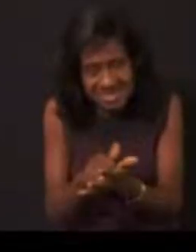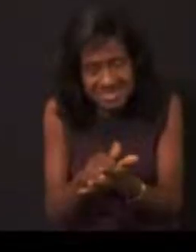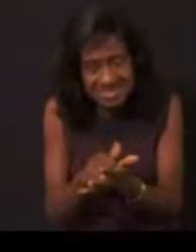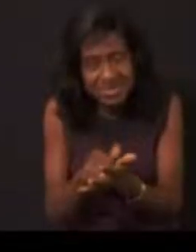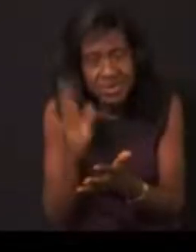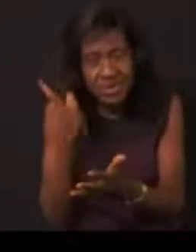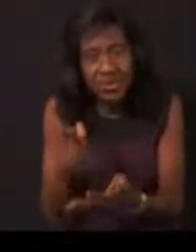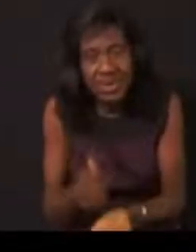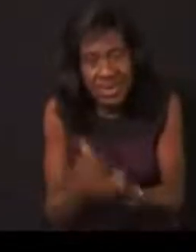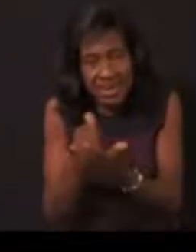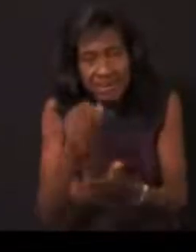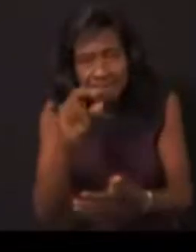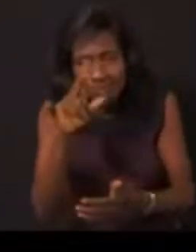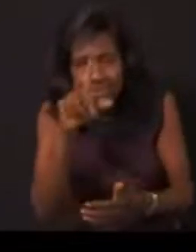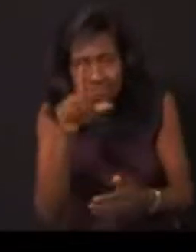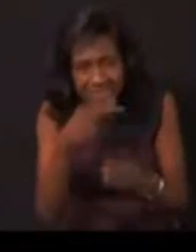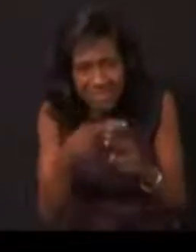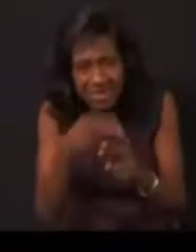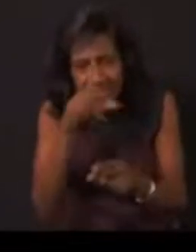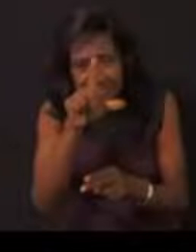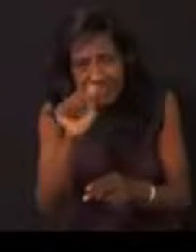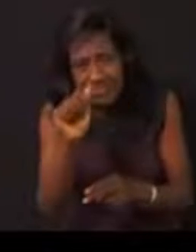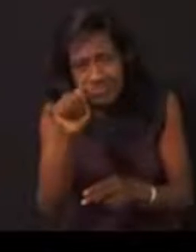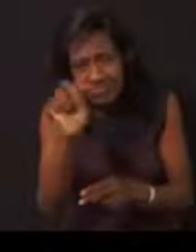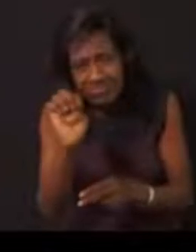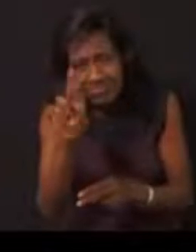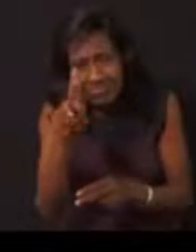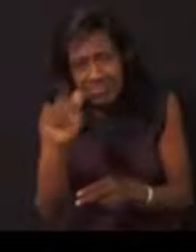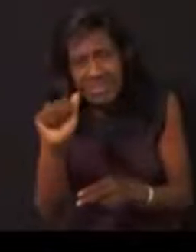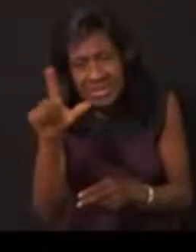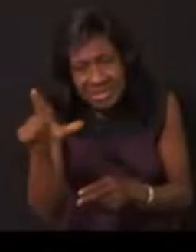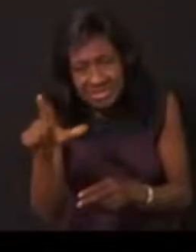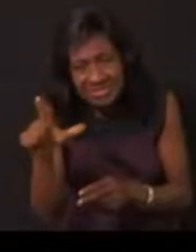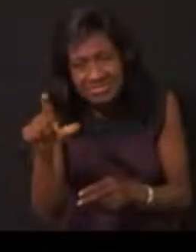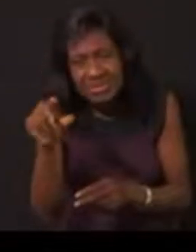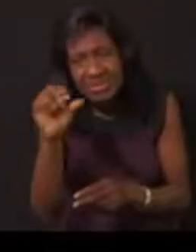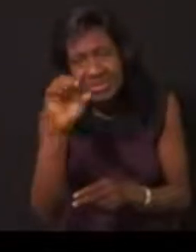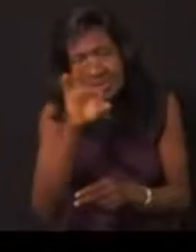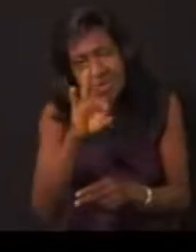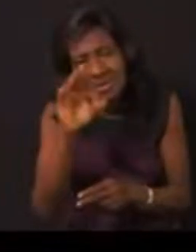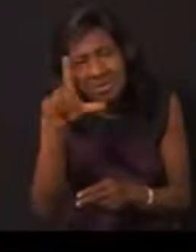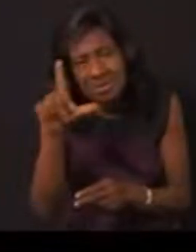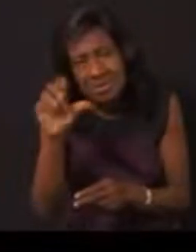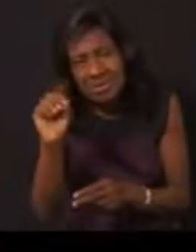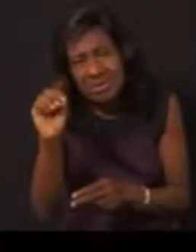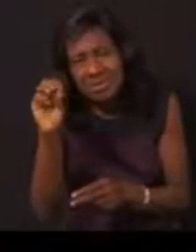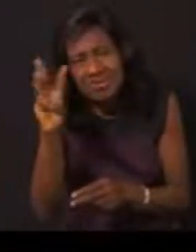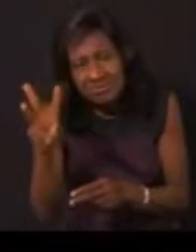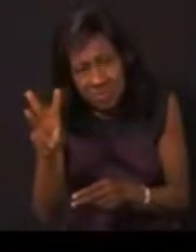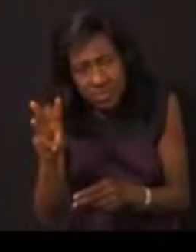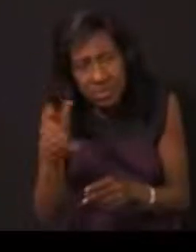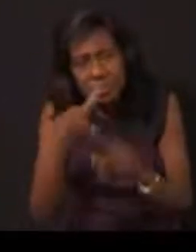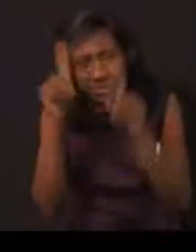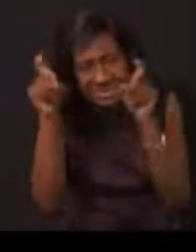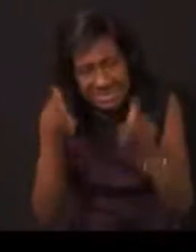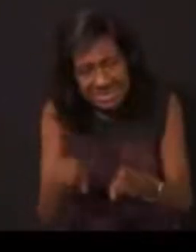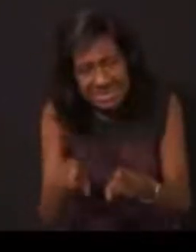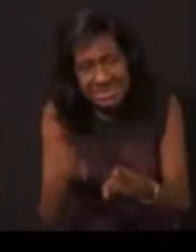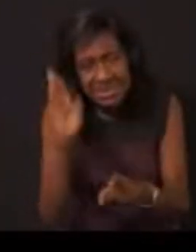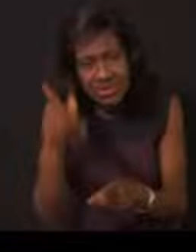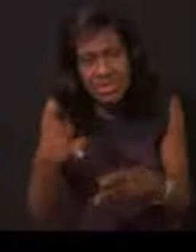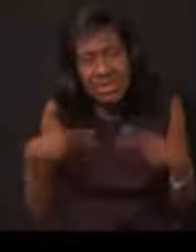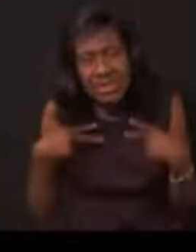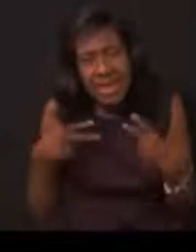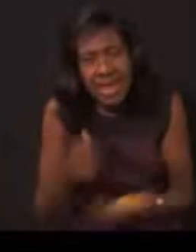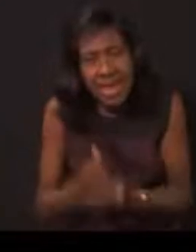game changer for how we manage and deal with this going forward, and how we reduce the significant